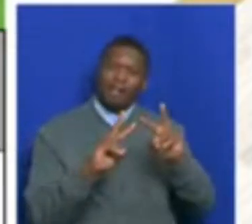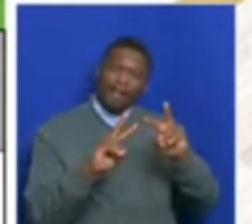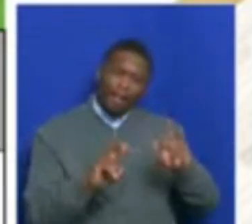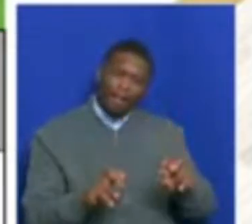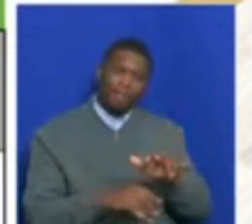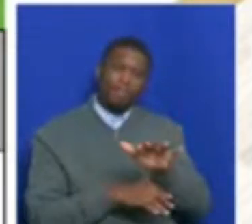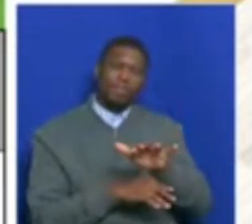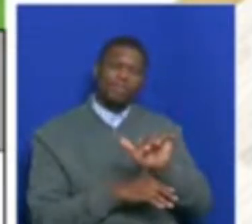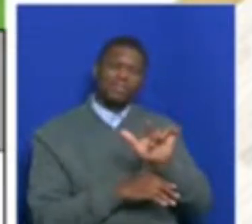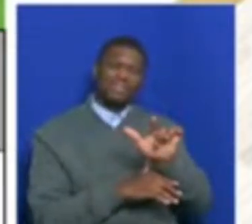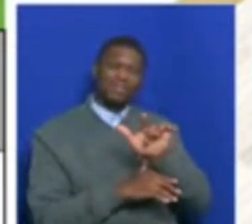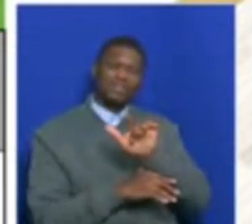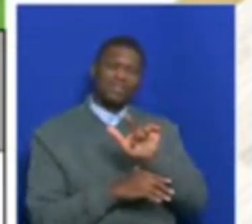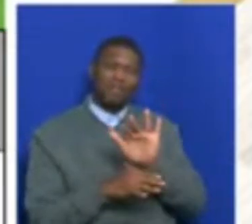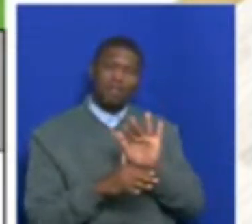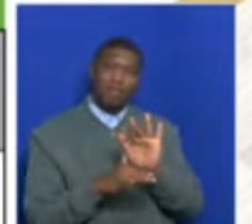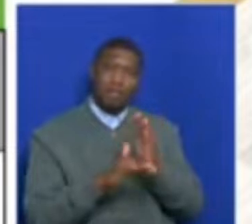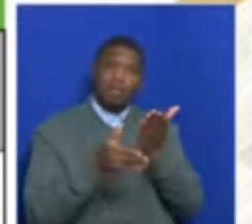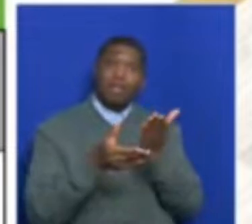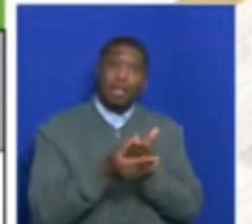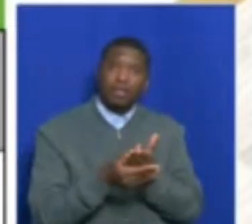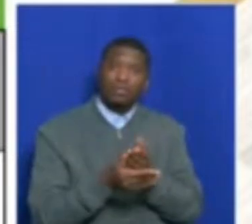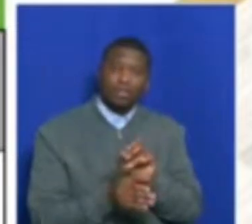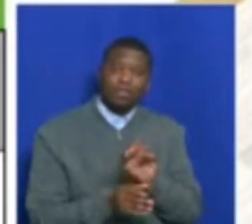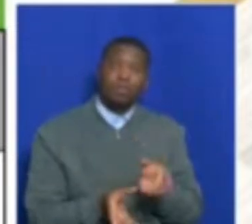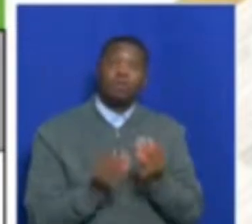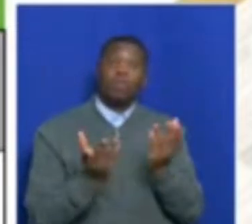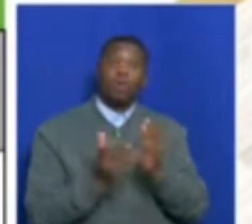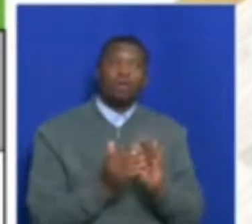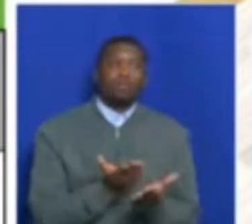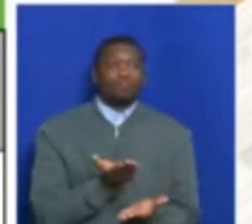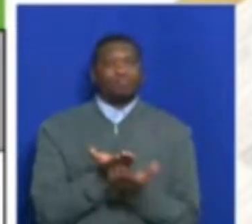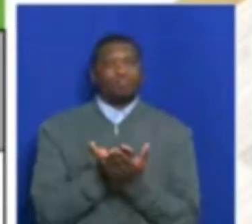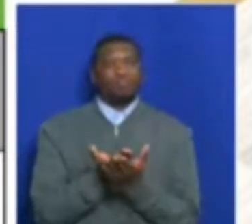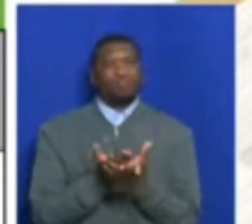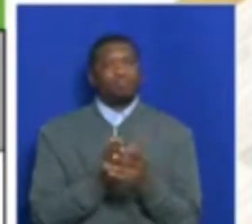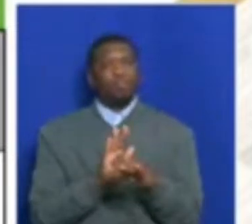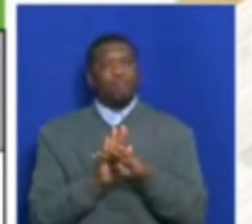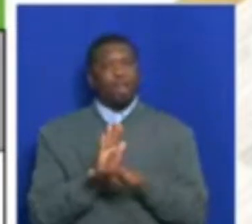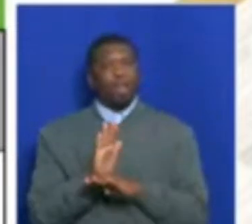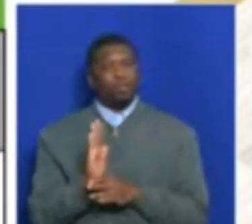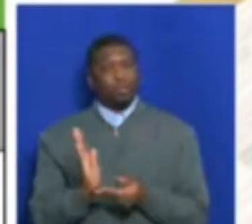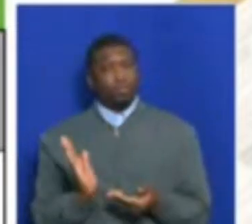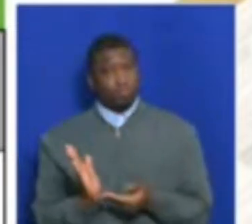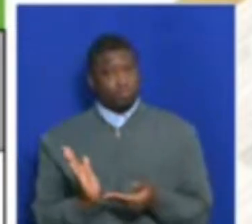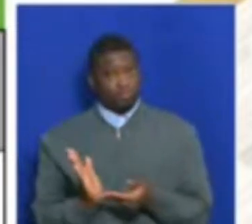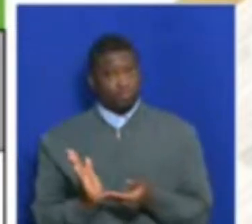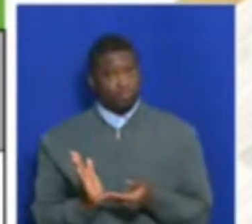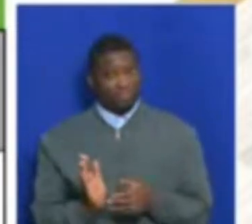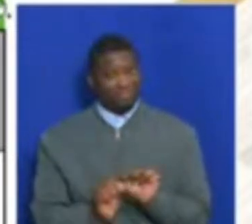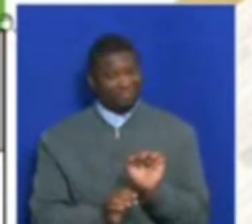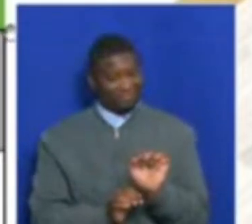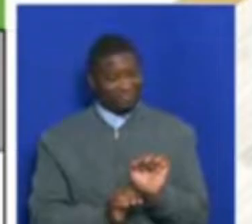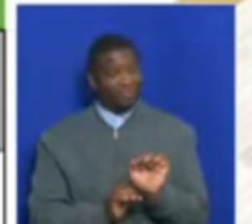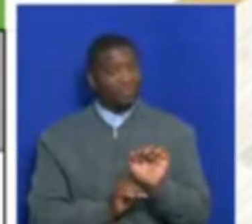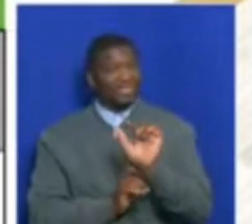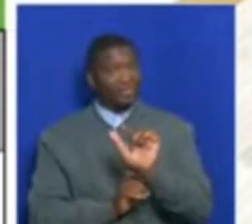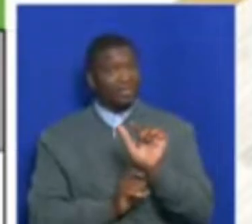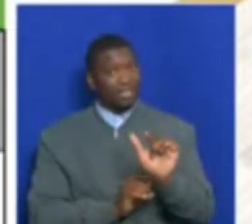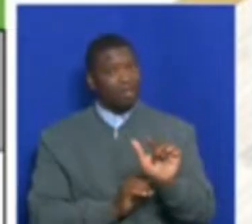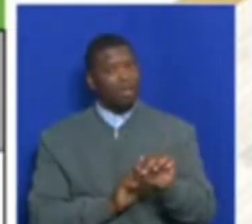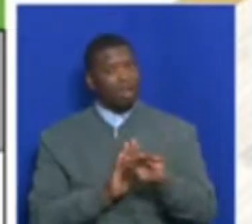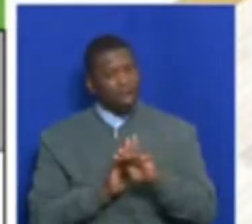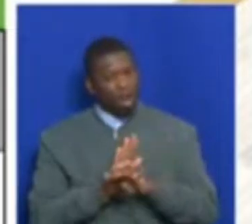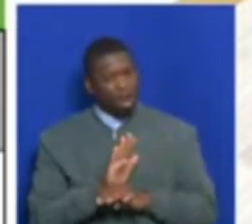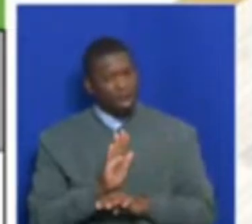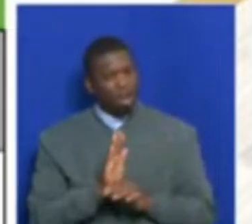is in the attached list. In this 77 cases, these shootings